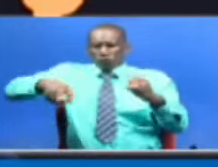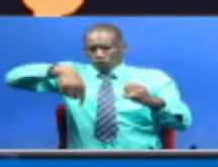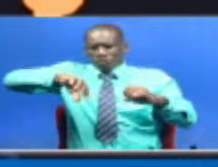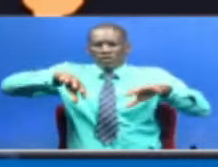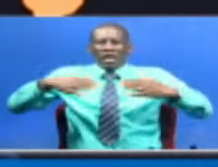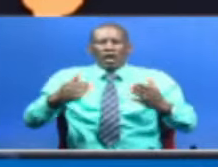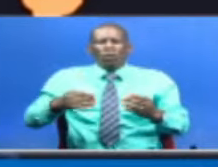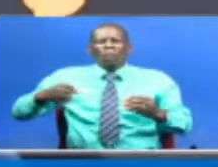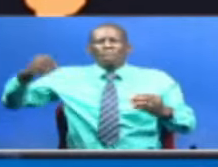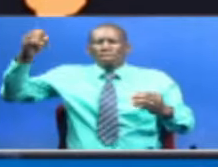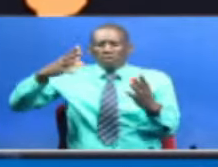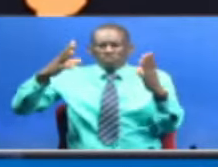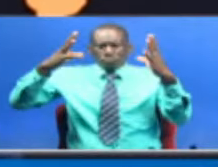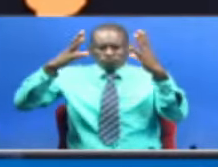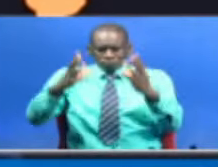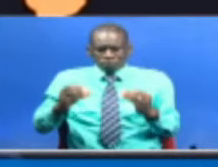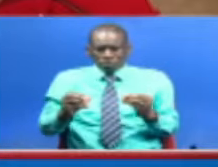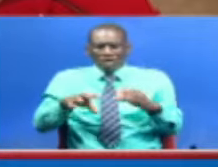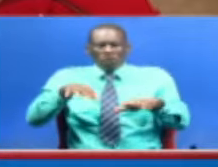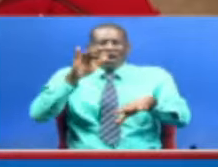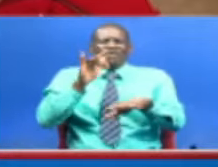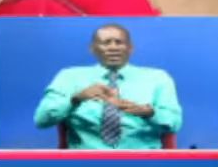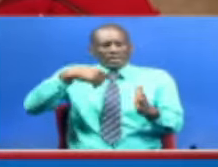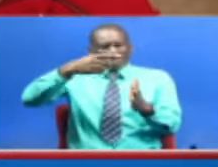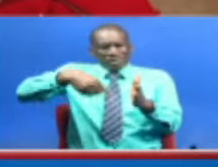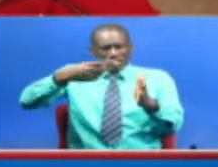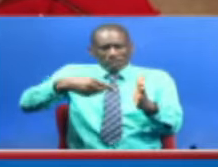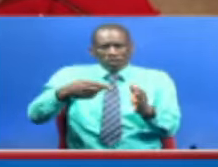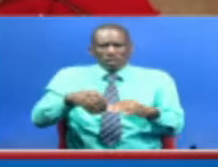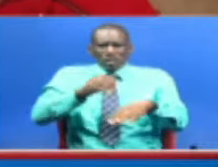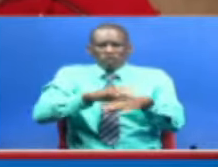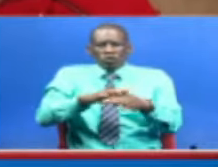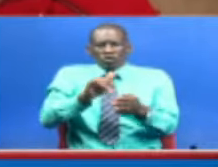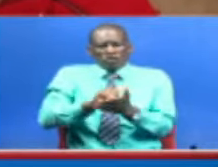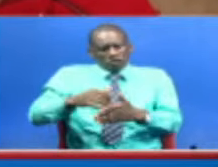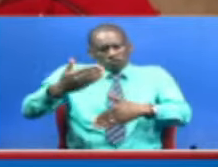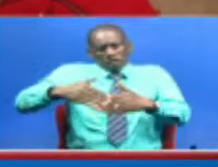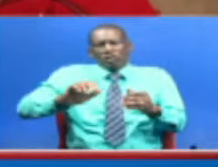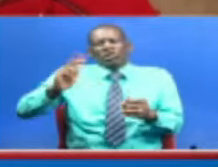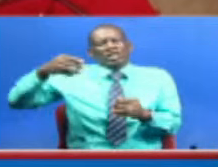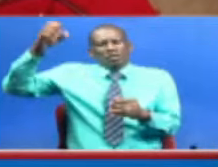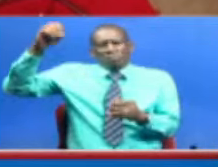blackout affected the manufacturers. In fact, it's very good that you're sitting right next to Kenya Power.